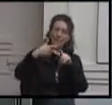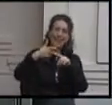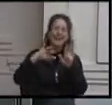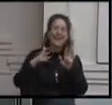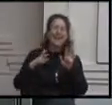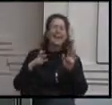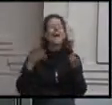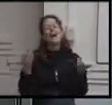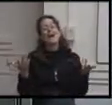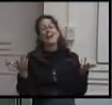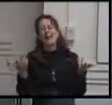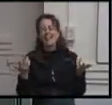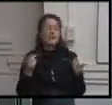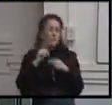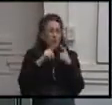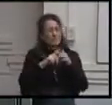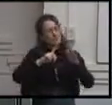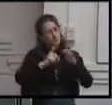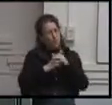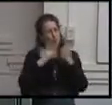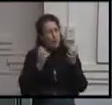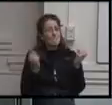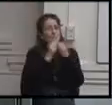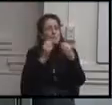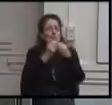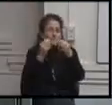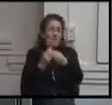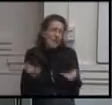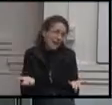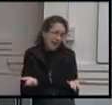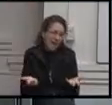this, you just kind of want to do more,